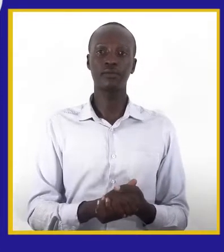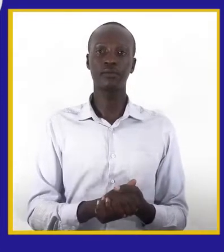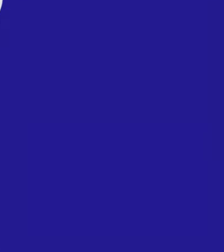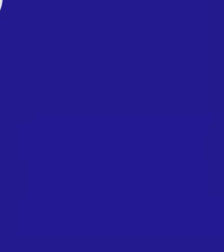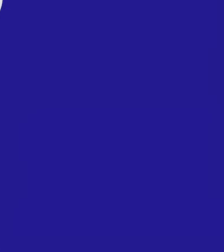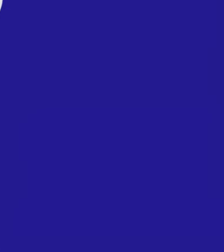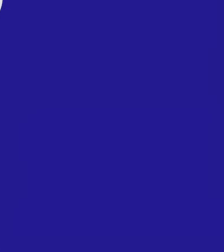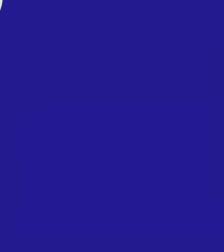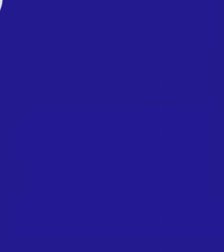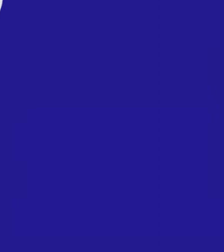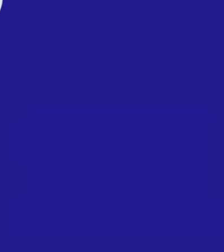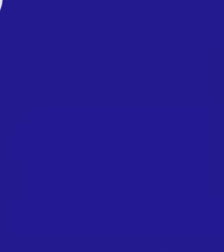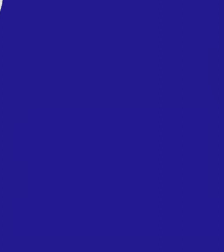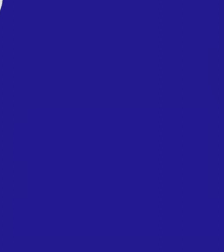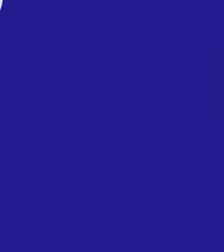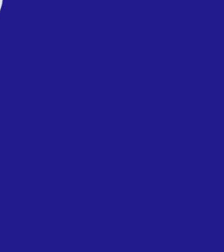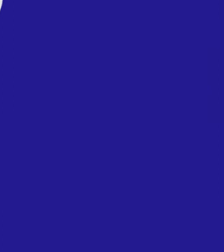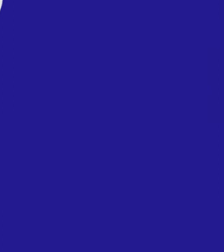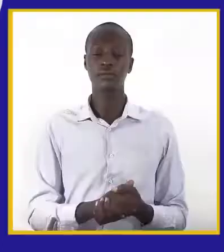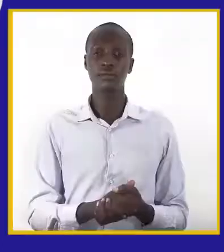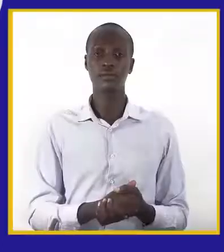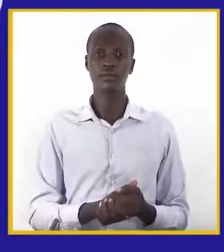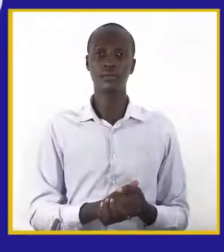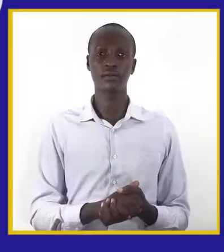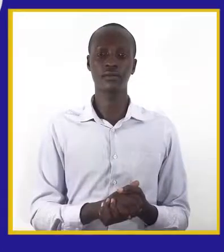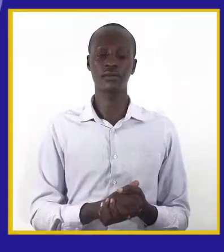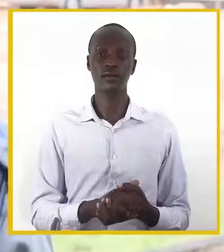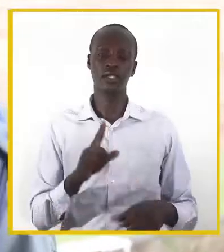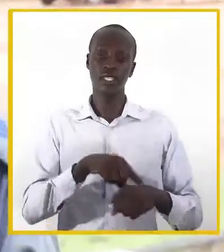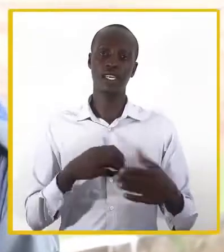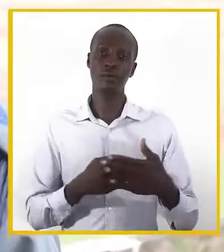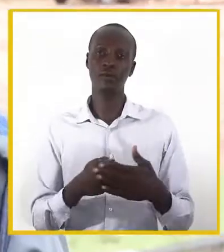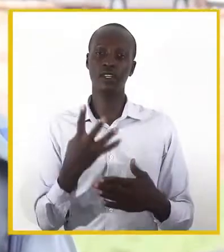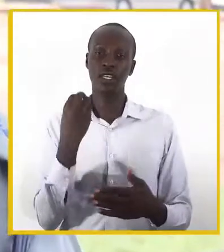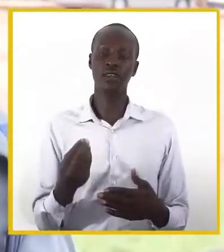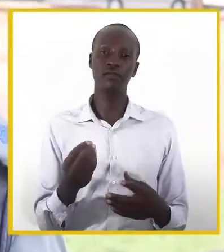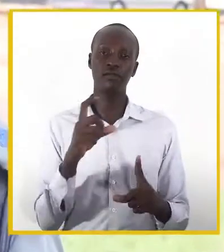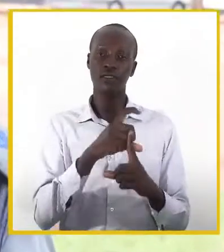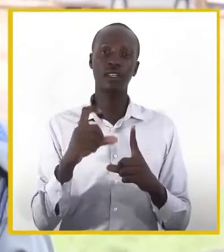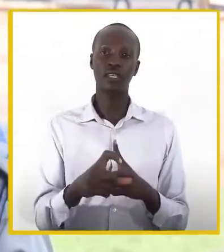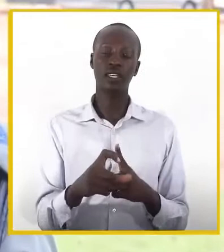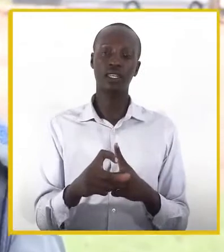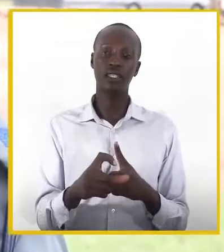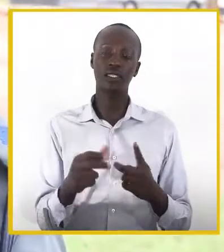Stephen Mazambani, aged 24, and Godwo Mutume, aged 31. Recently, we had a case